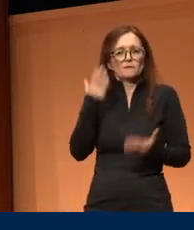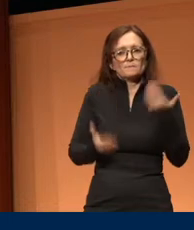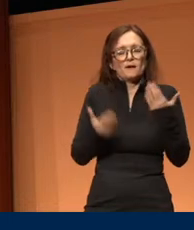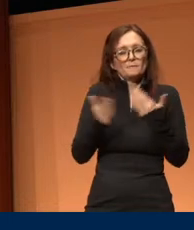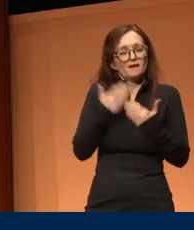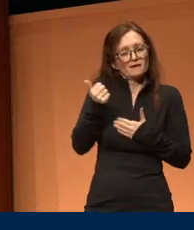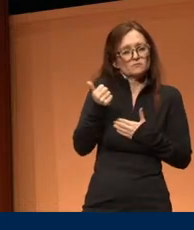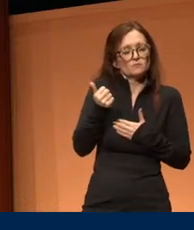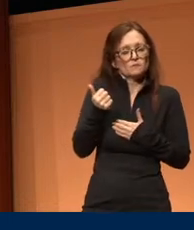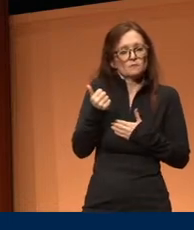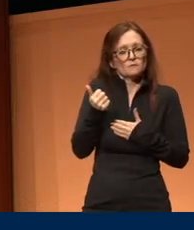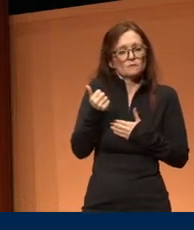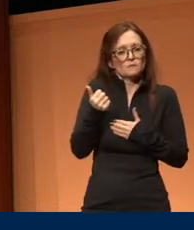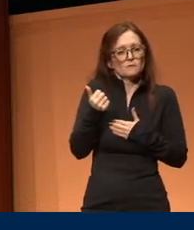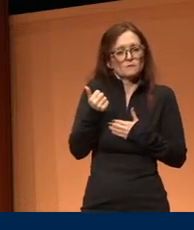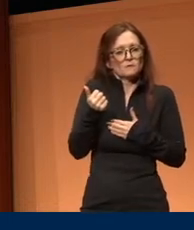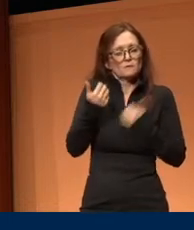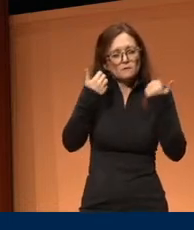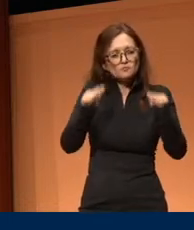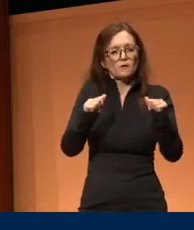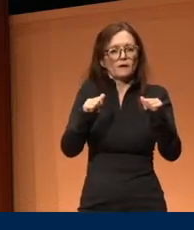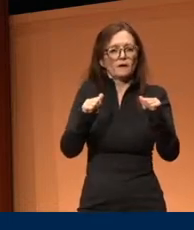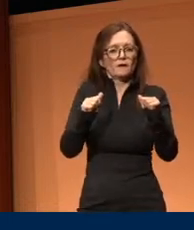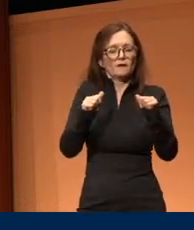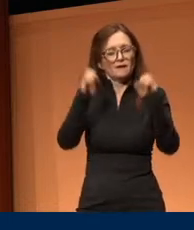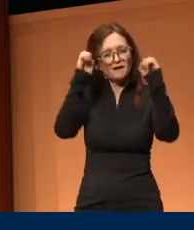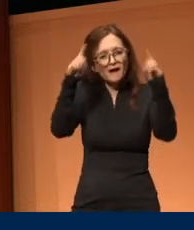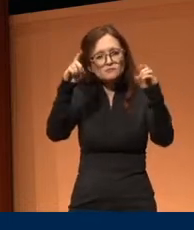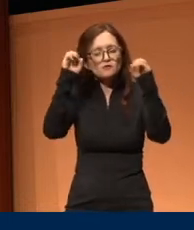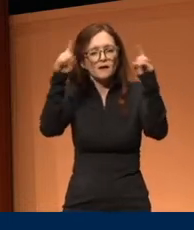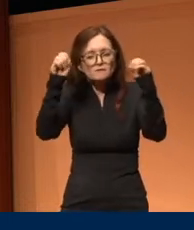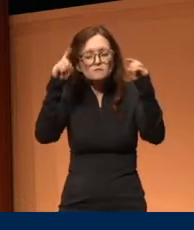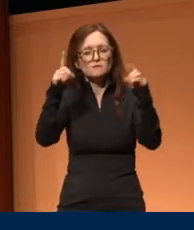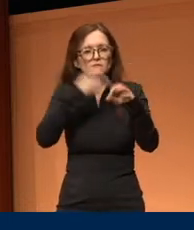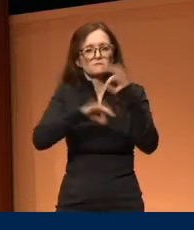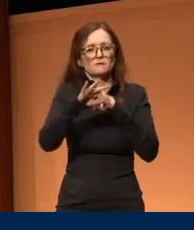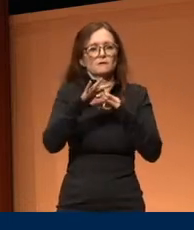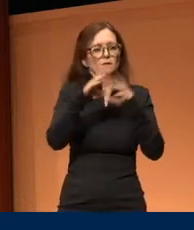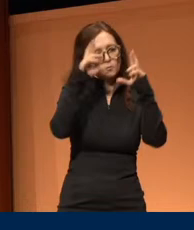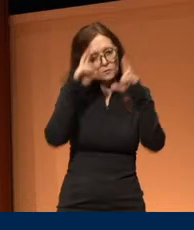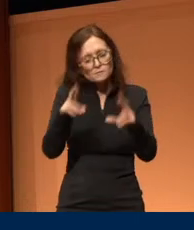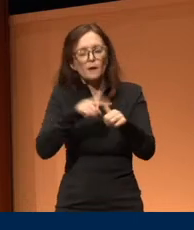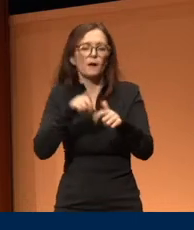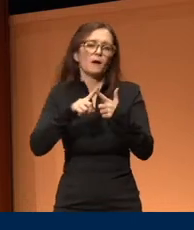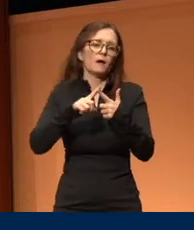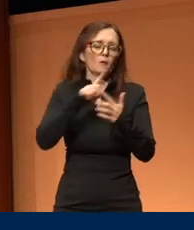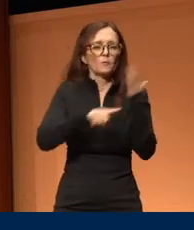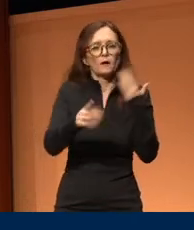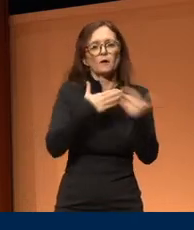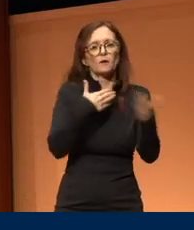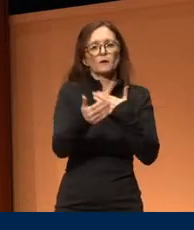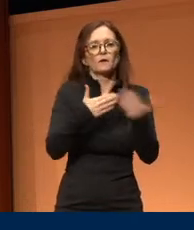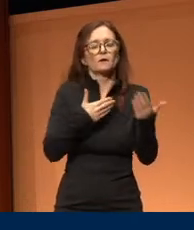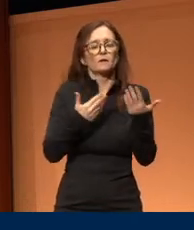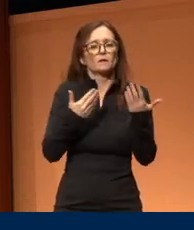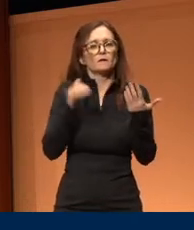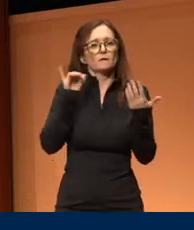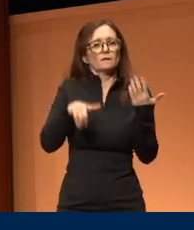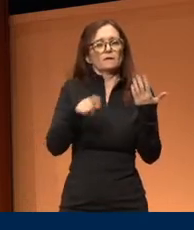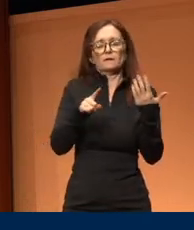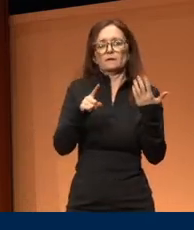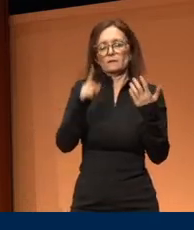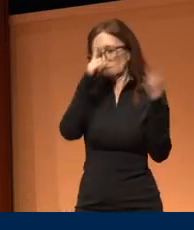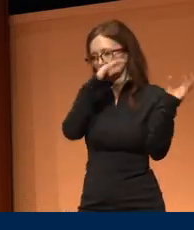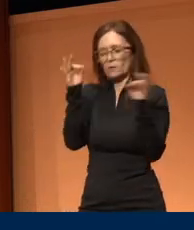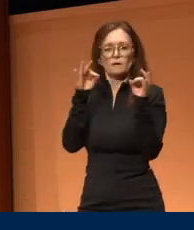easier than trying to educate people with respect. These abstract notions don't seem to have that much traction,